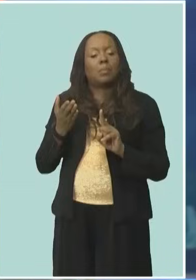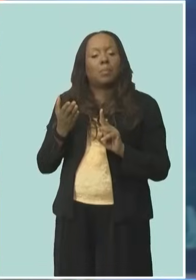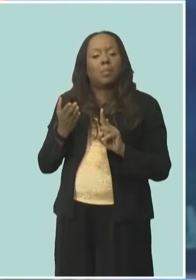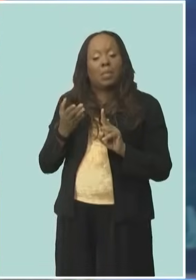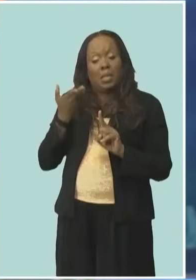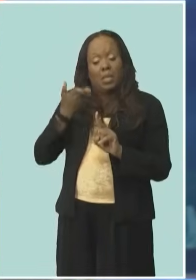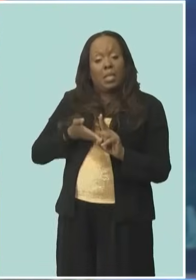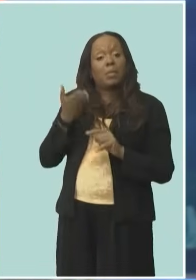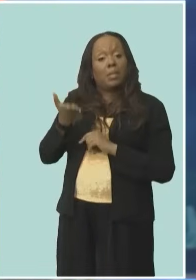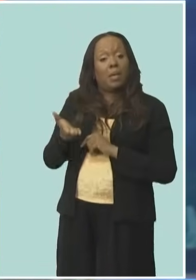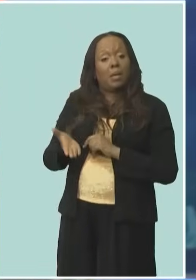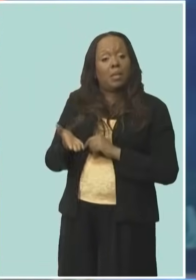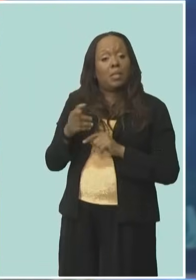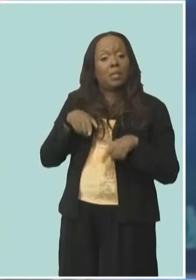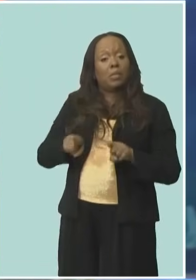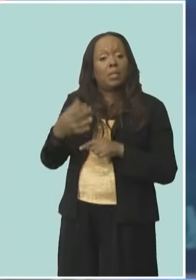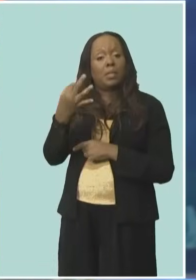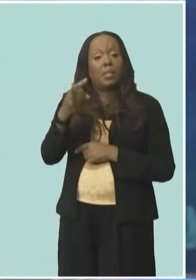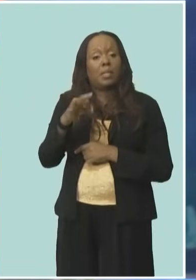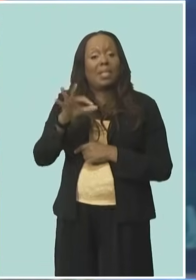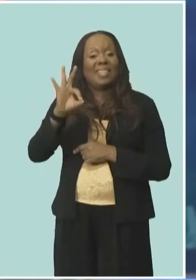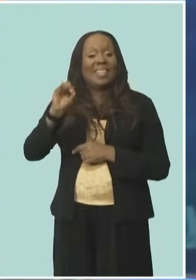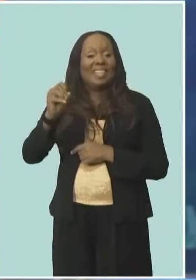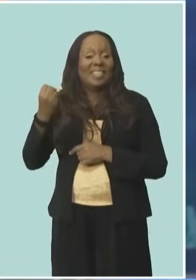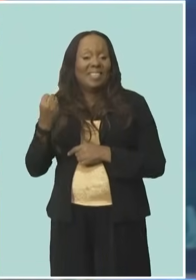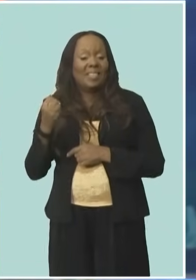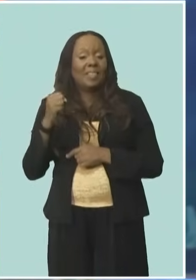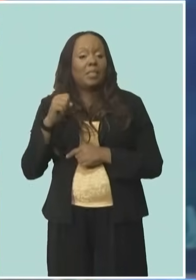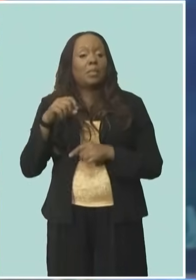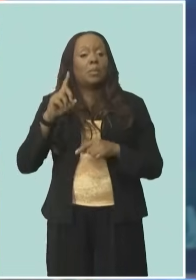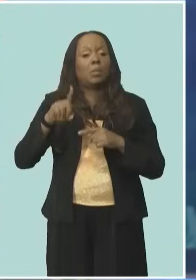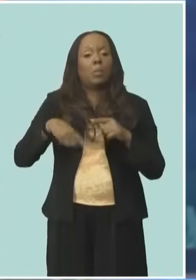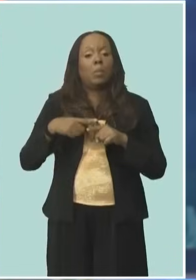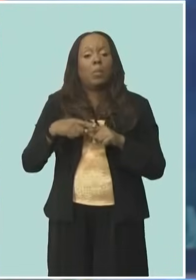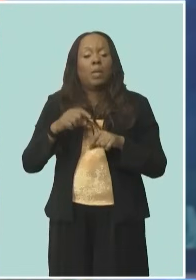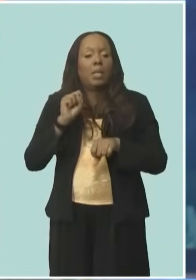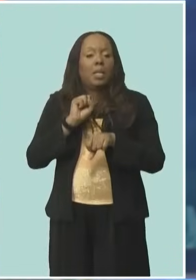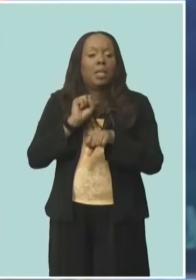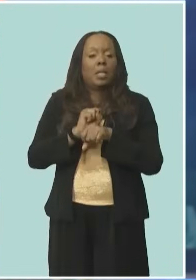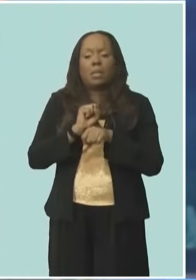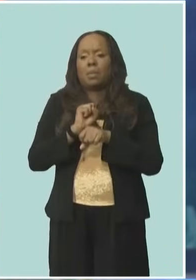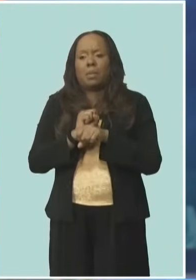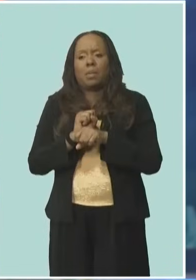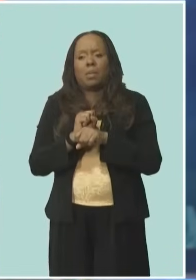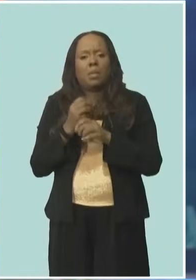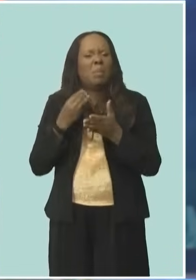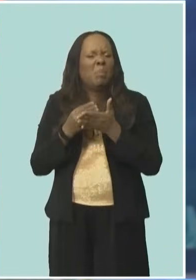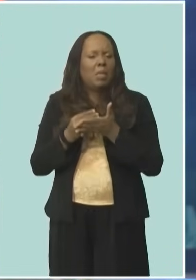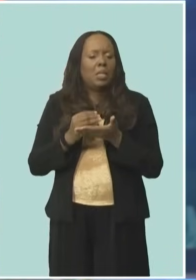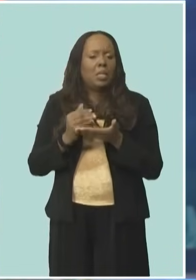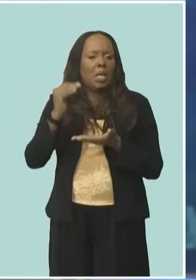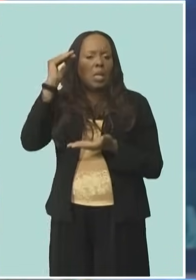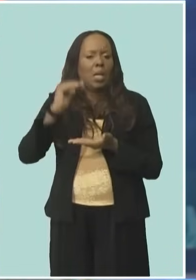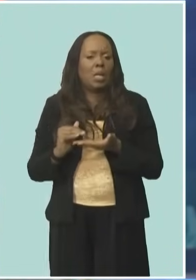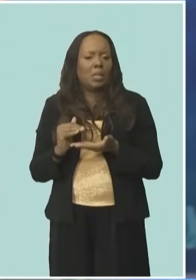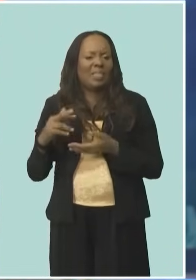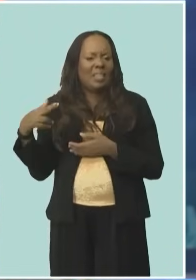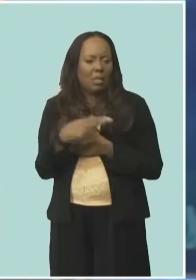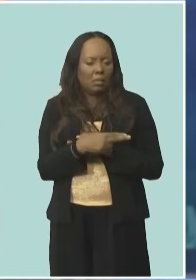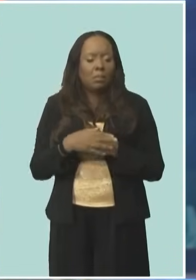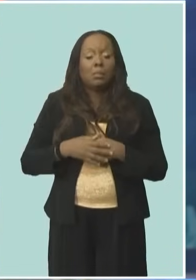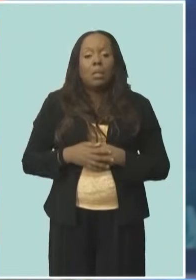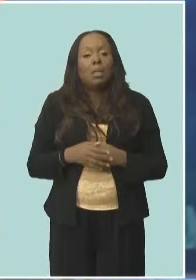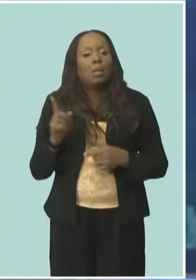most challenging periods in the early 1990s during the labour cuts. Minister Jordan says the Labour stalwart was there